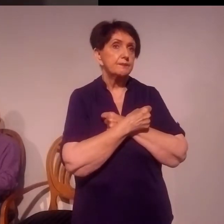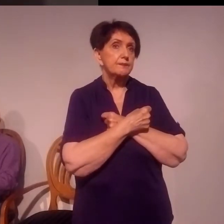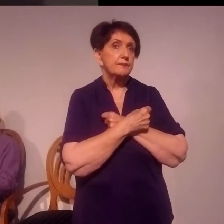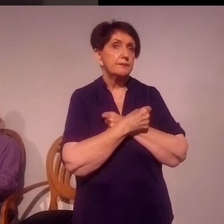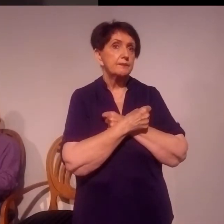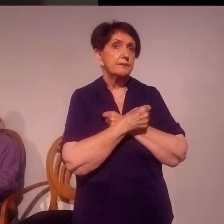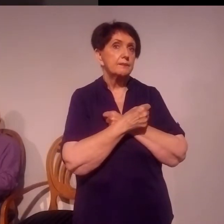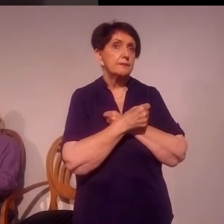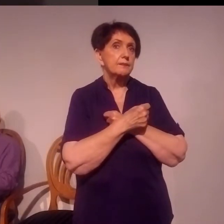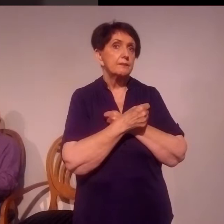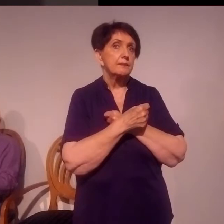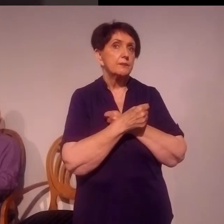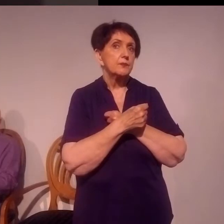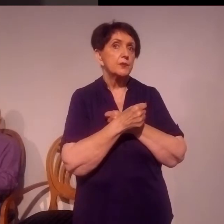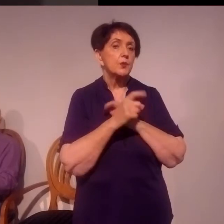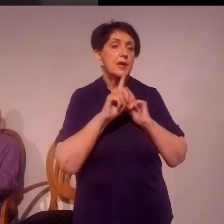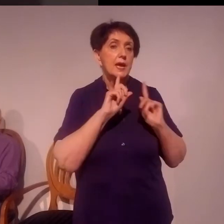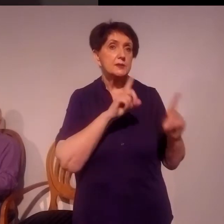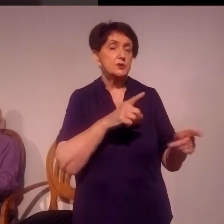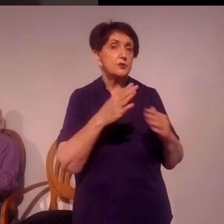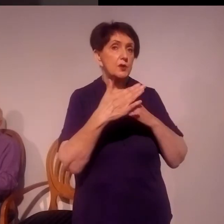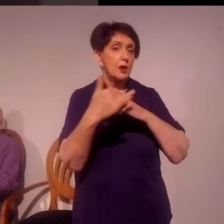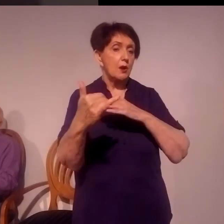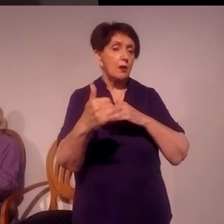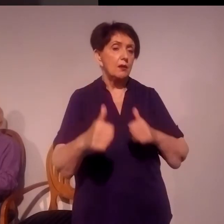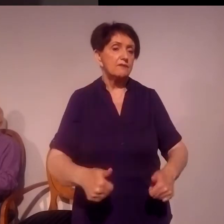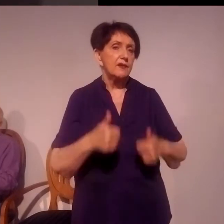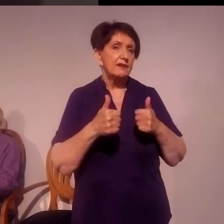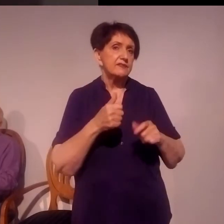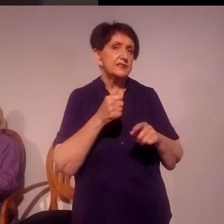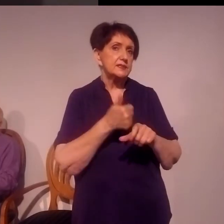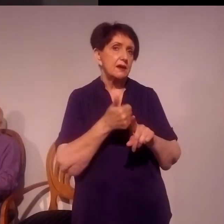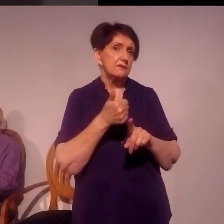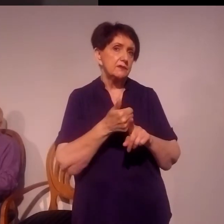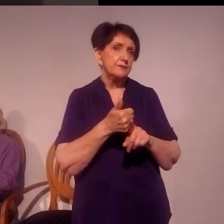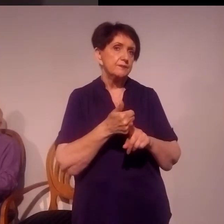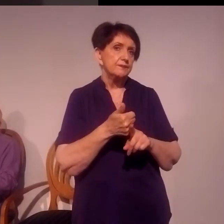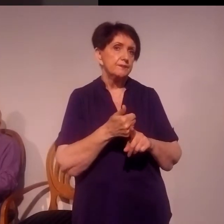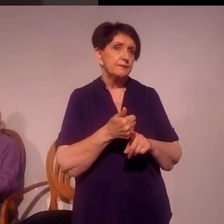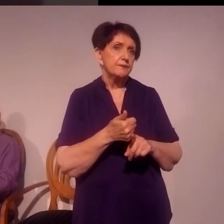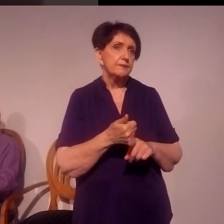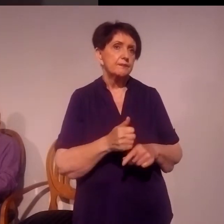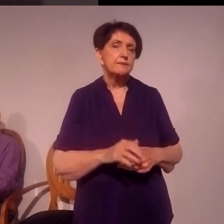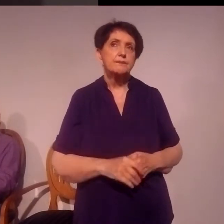because we answer the call of life itself.